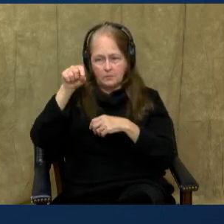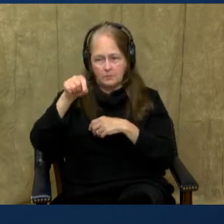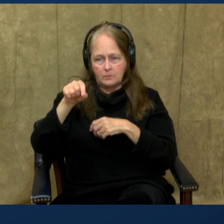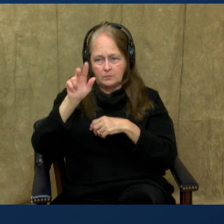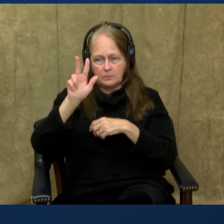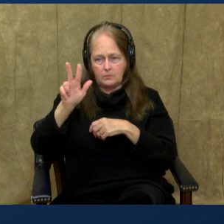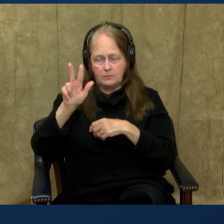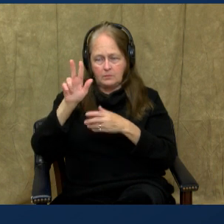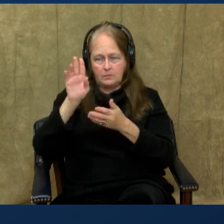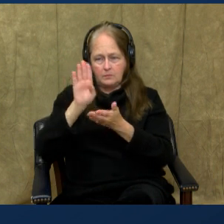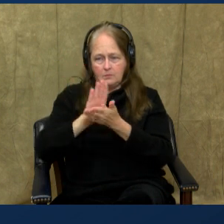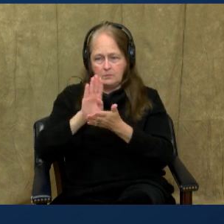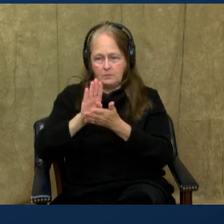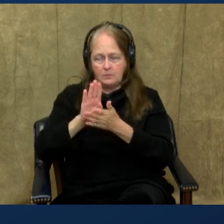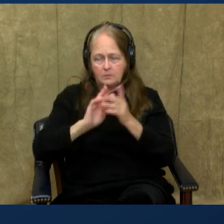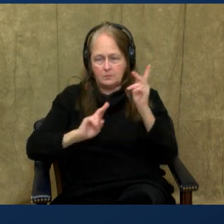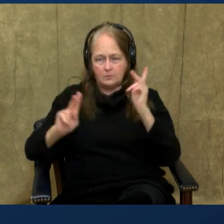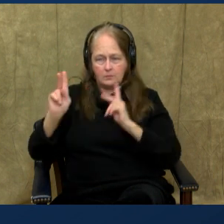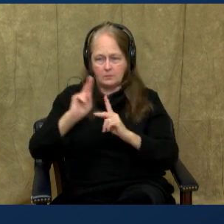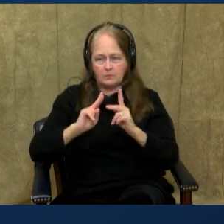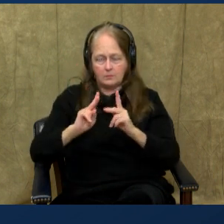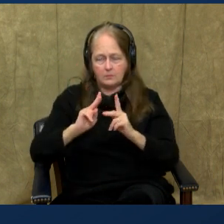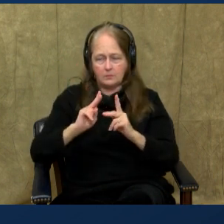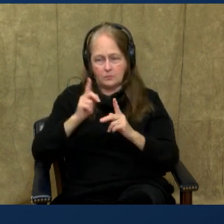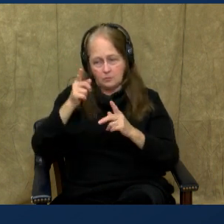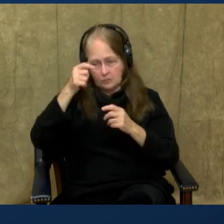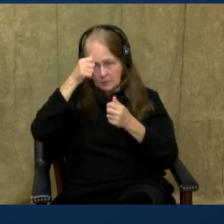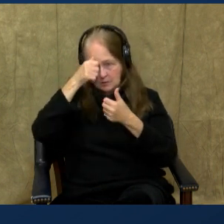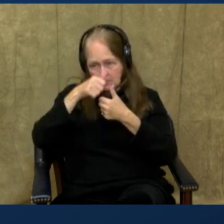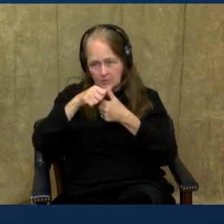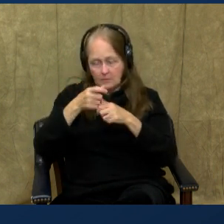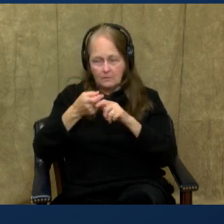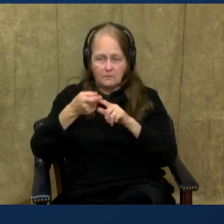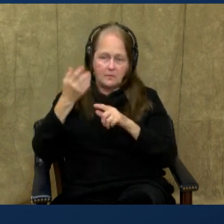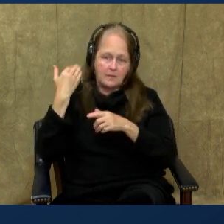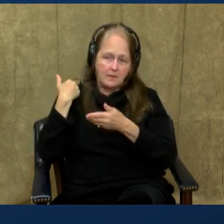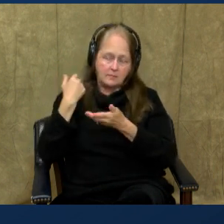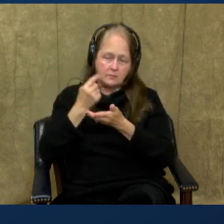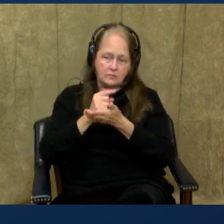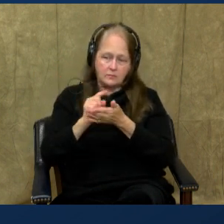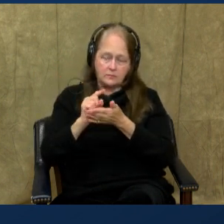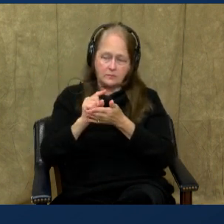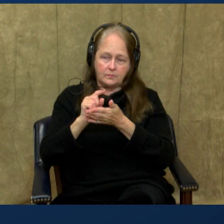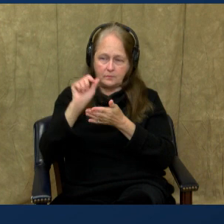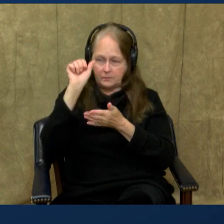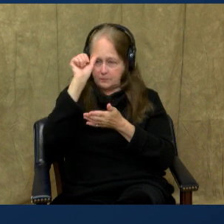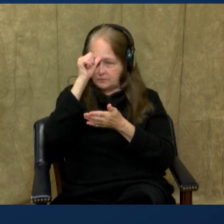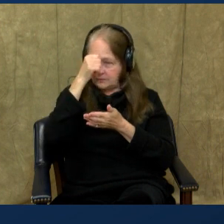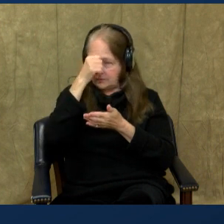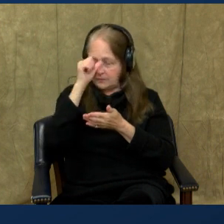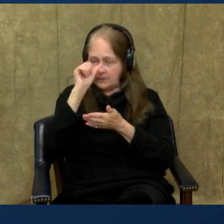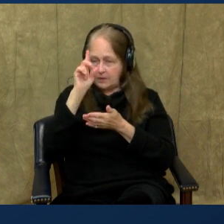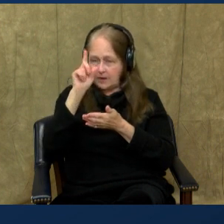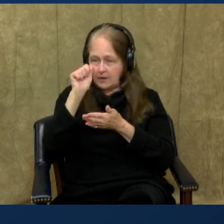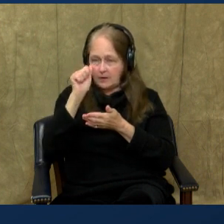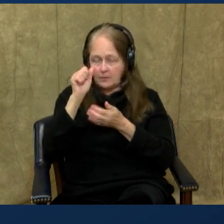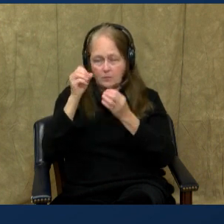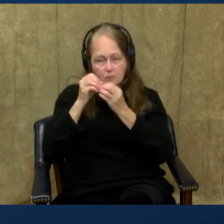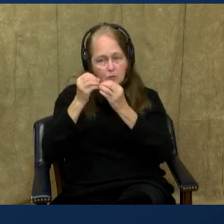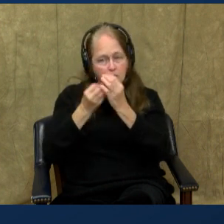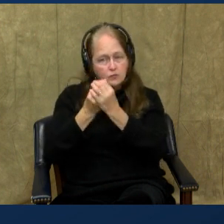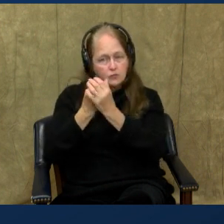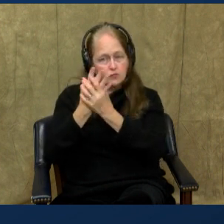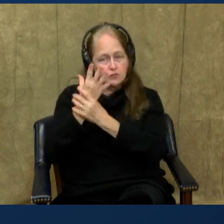1.3 billion people. However, if you'll remember from last week, we talked about India is fast approaching